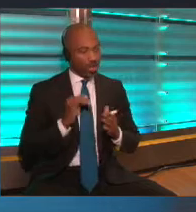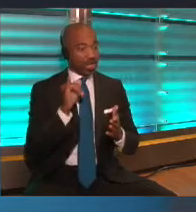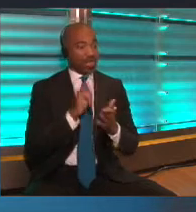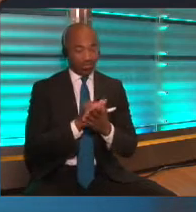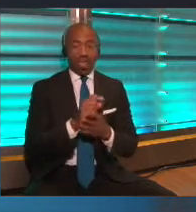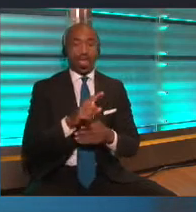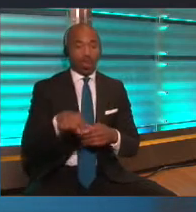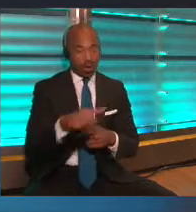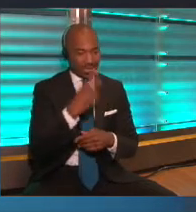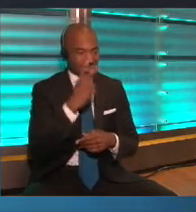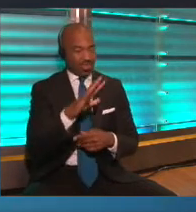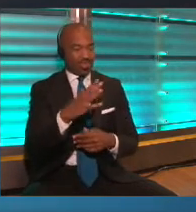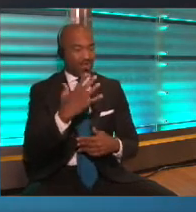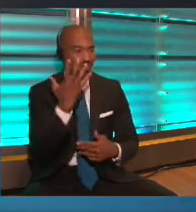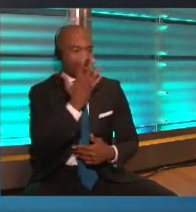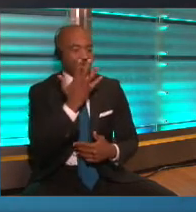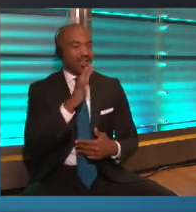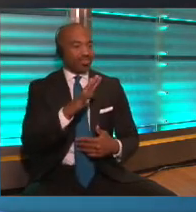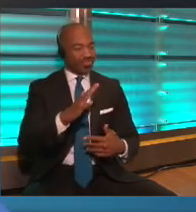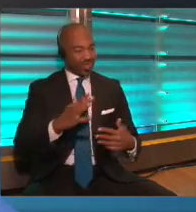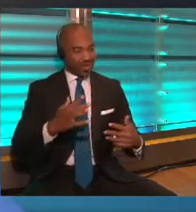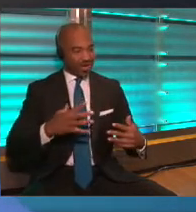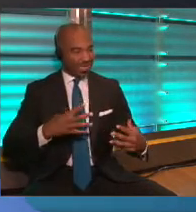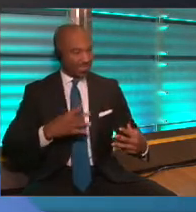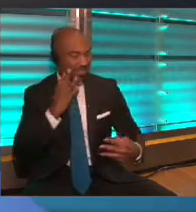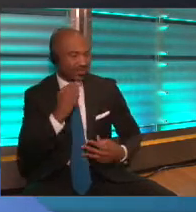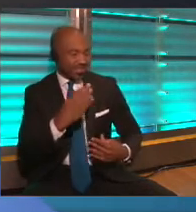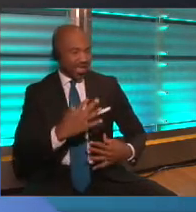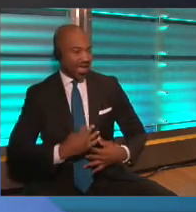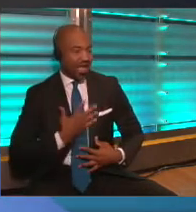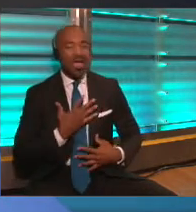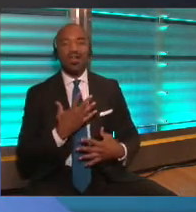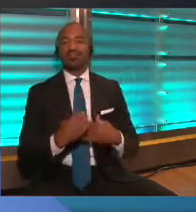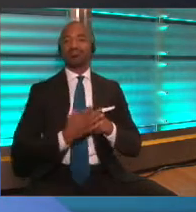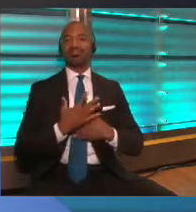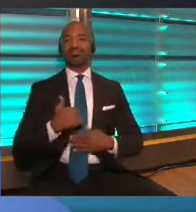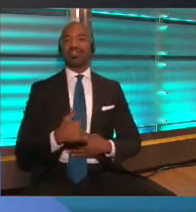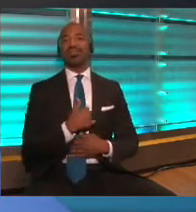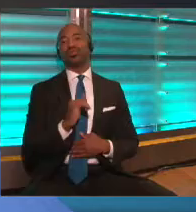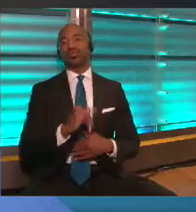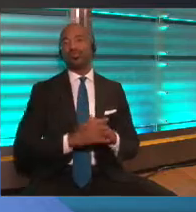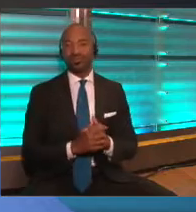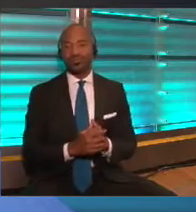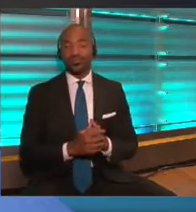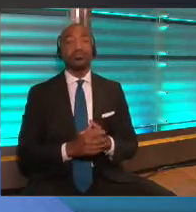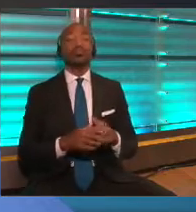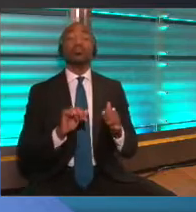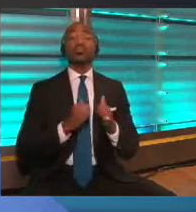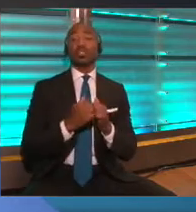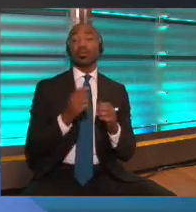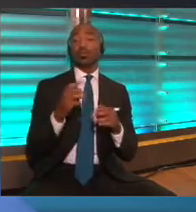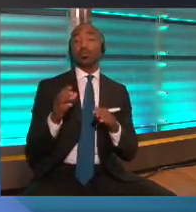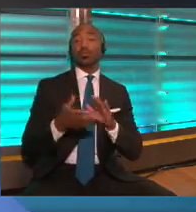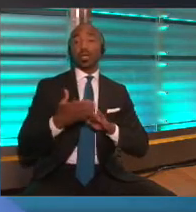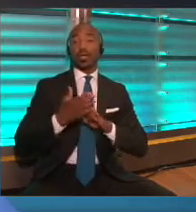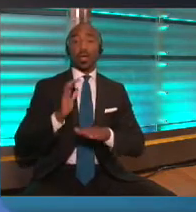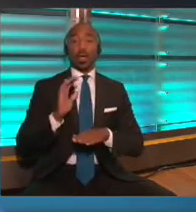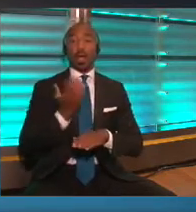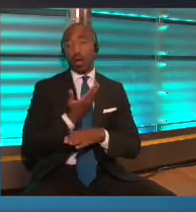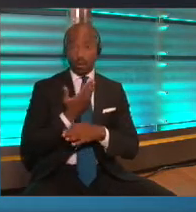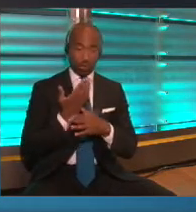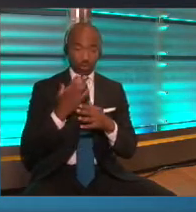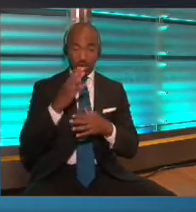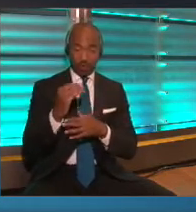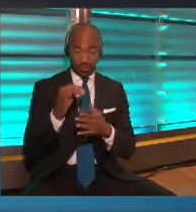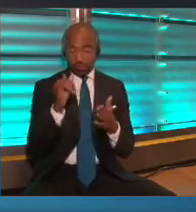on our customers' lives, making an impact on causes important to us has also been a key part of running our company, and it is one of the most